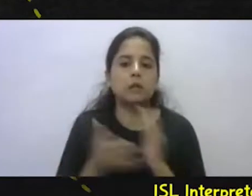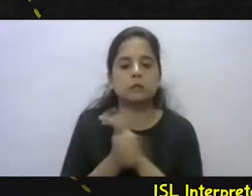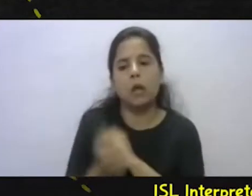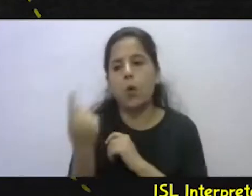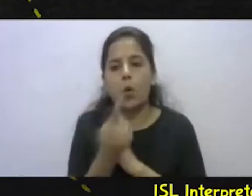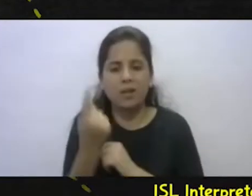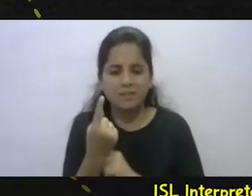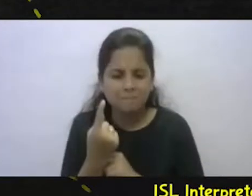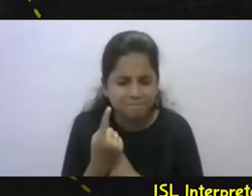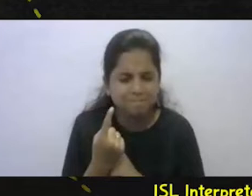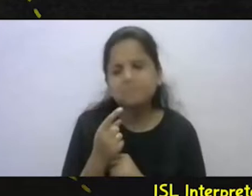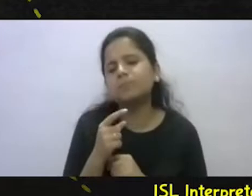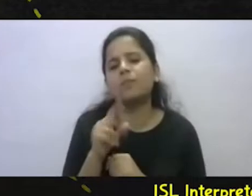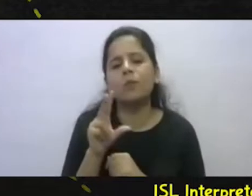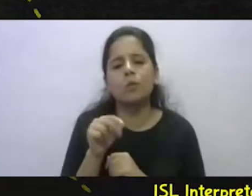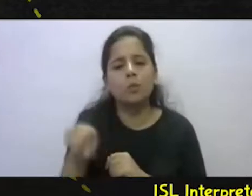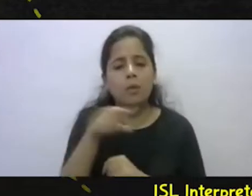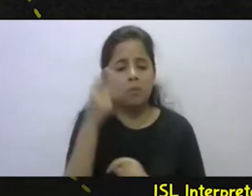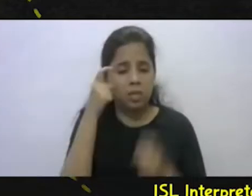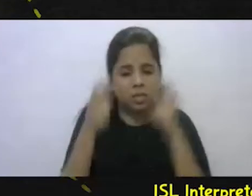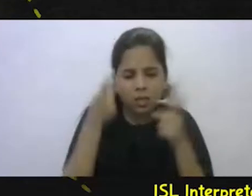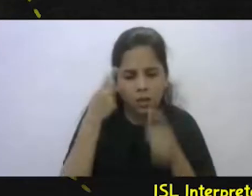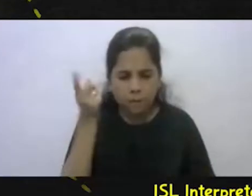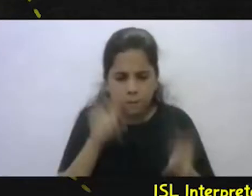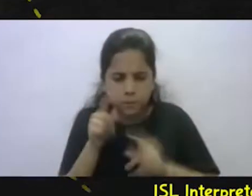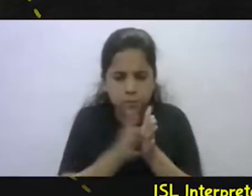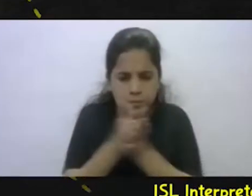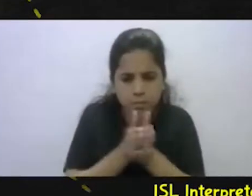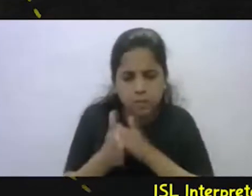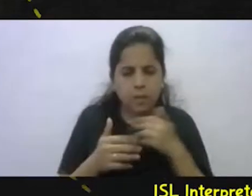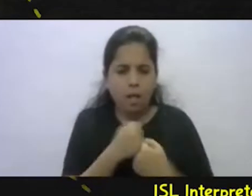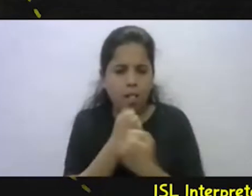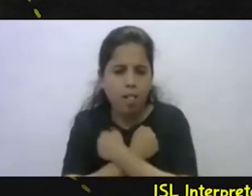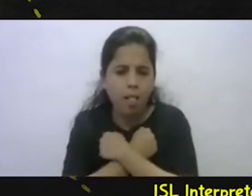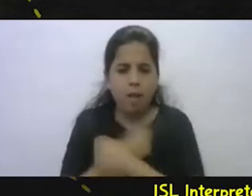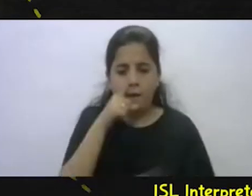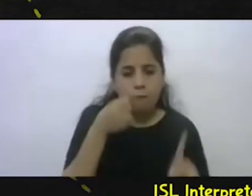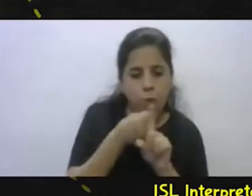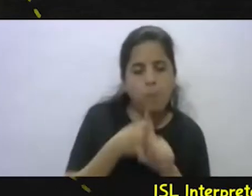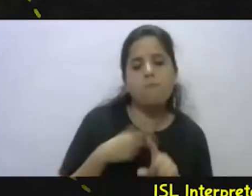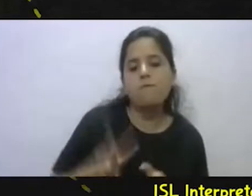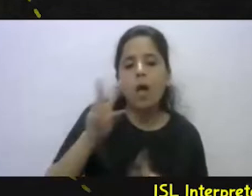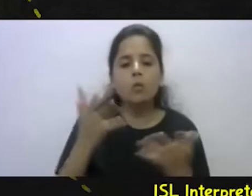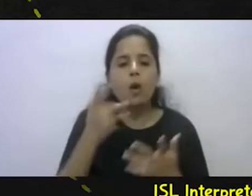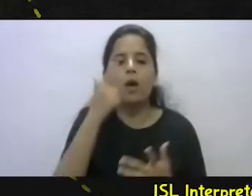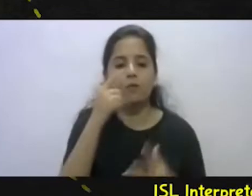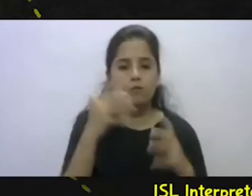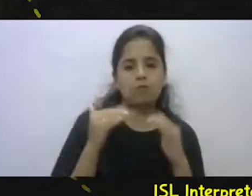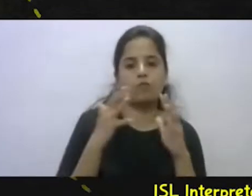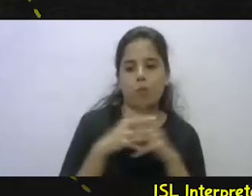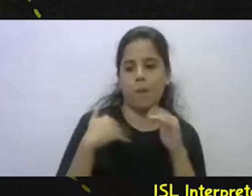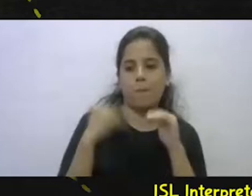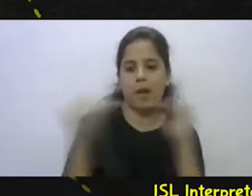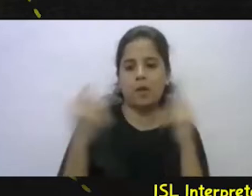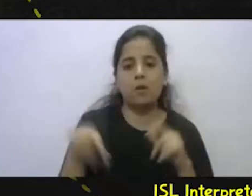you don't probably need is critical thinking, compassion, love, or feminist values that you should